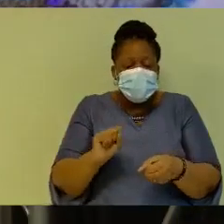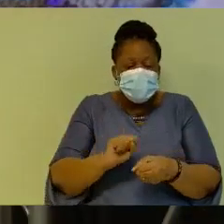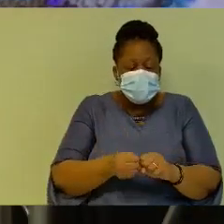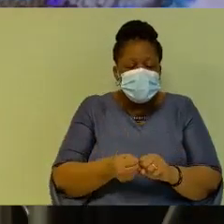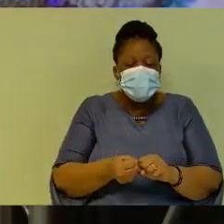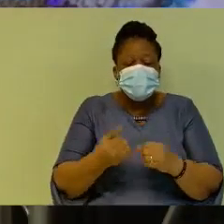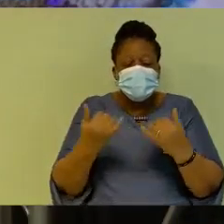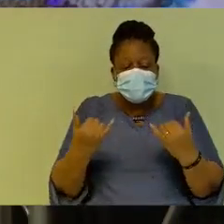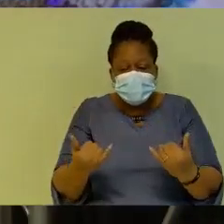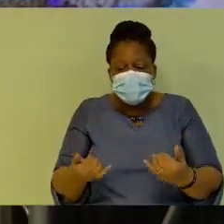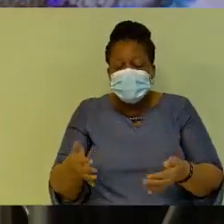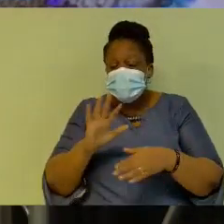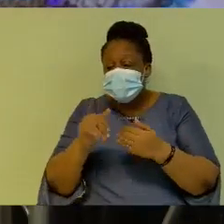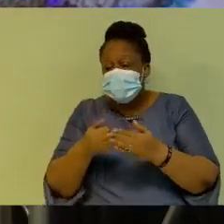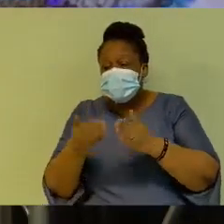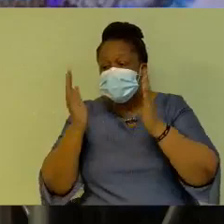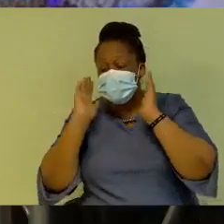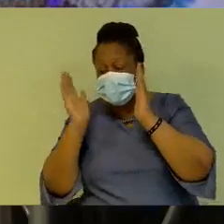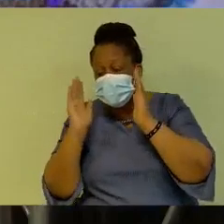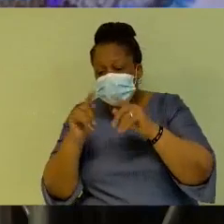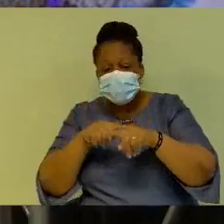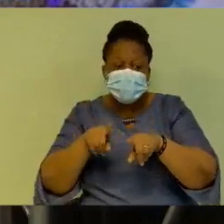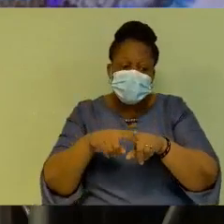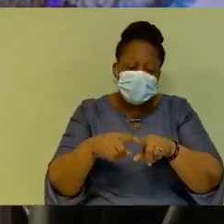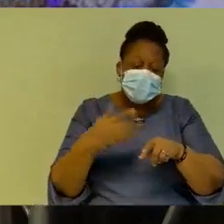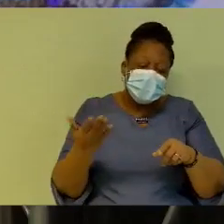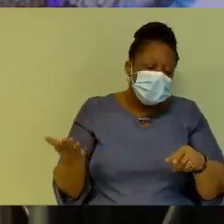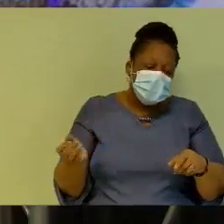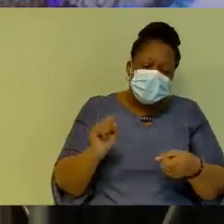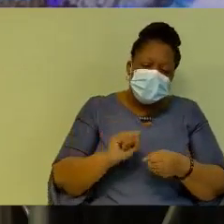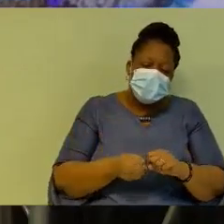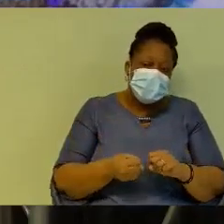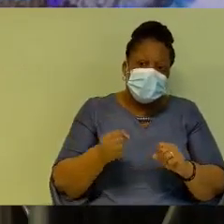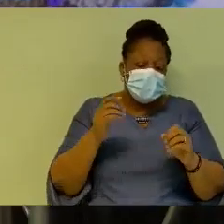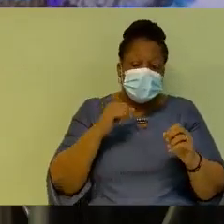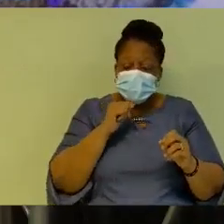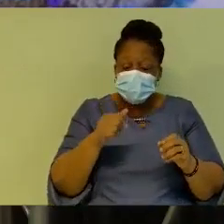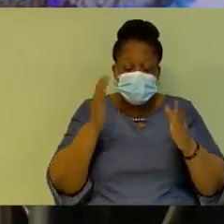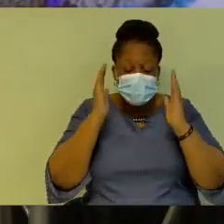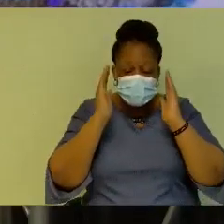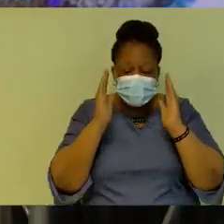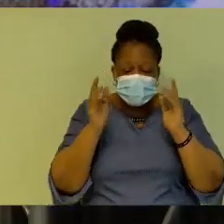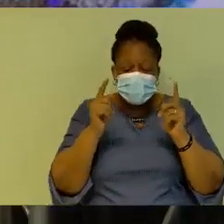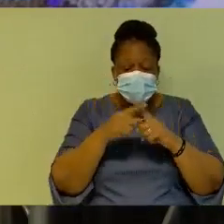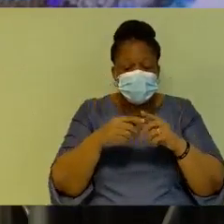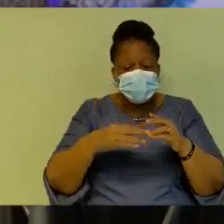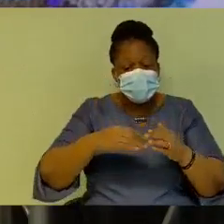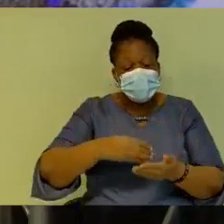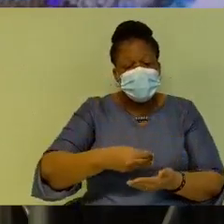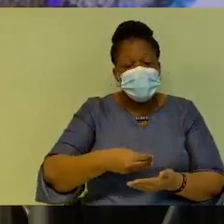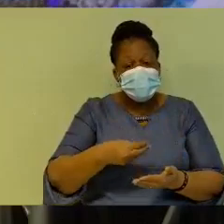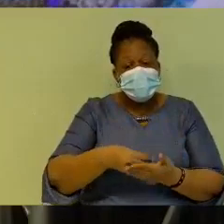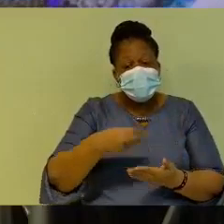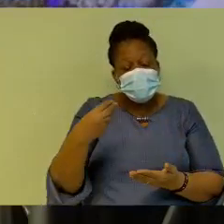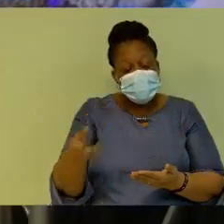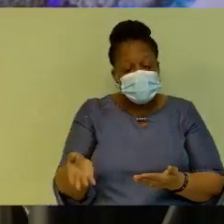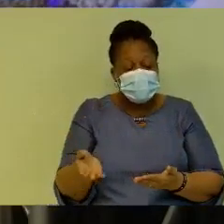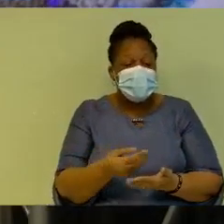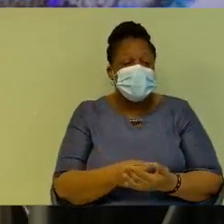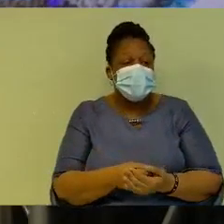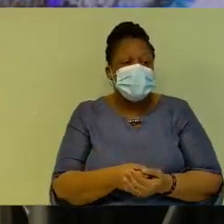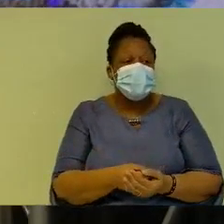to security of our borders, security of our people, and administrative matters of that nature would have taken second place in terms